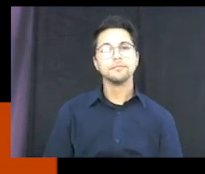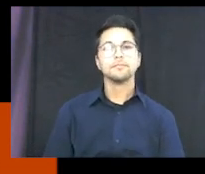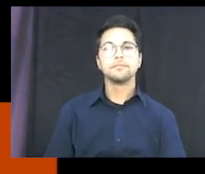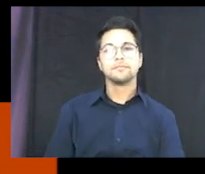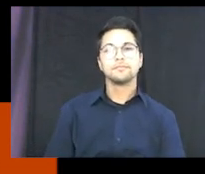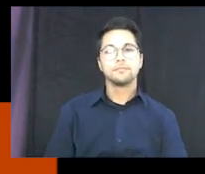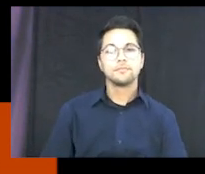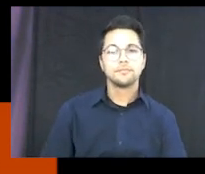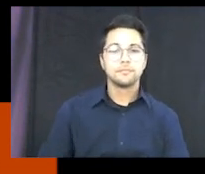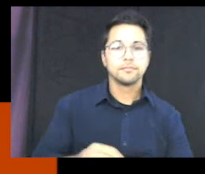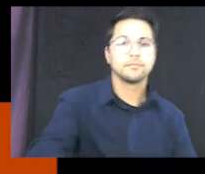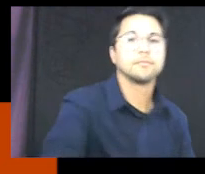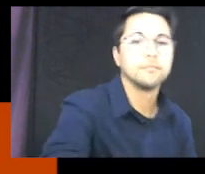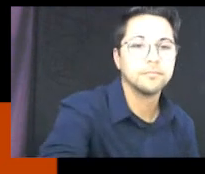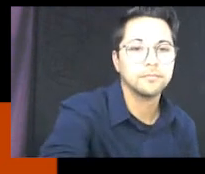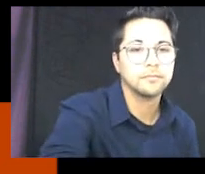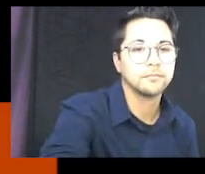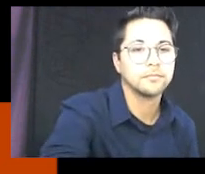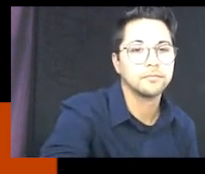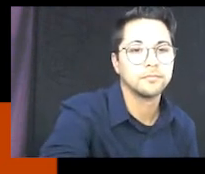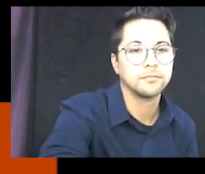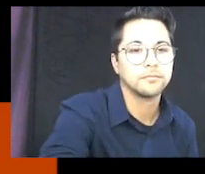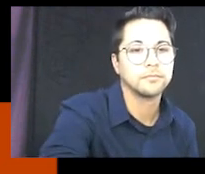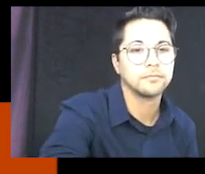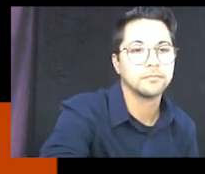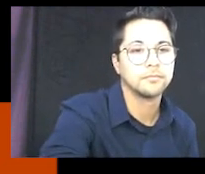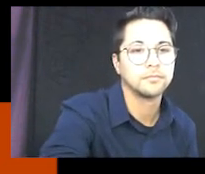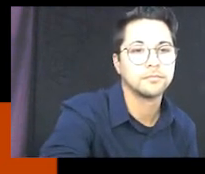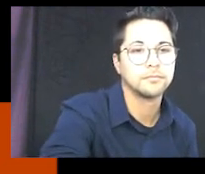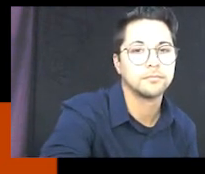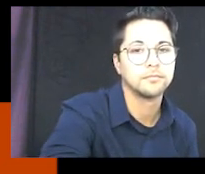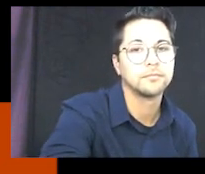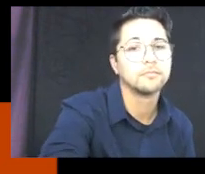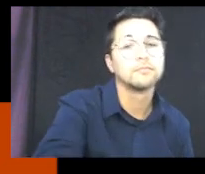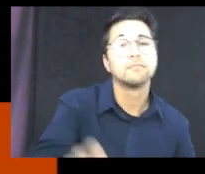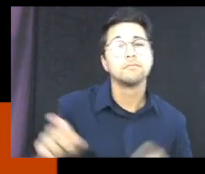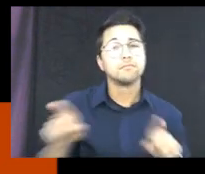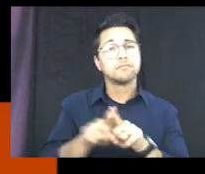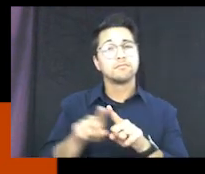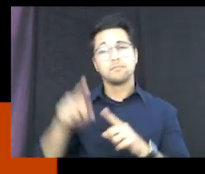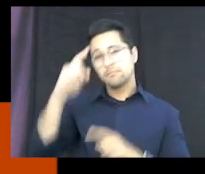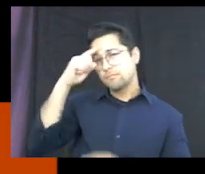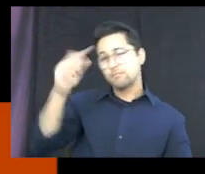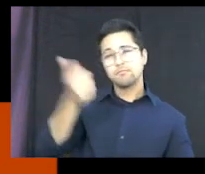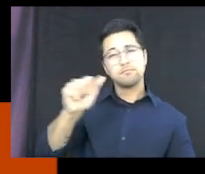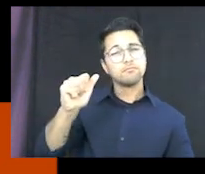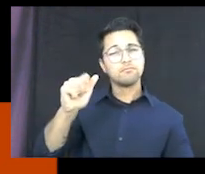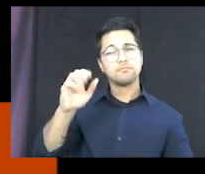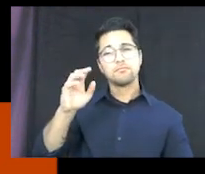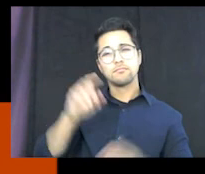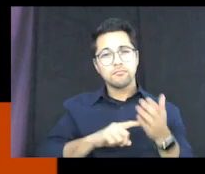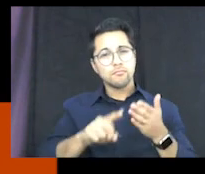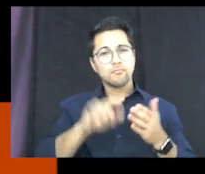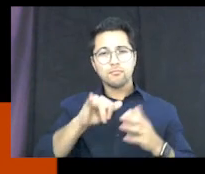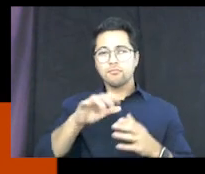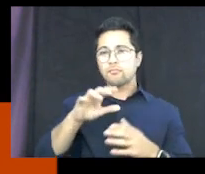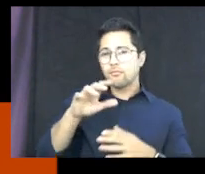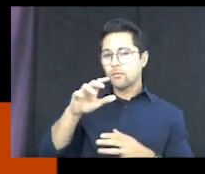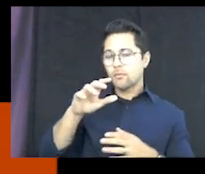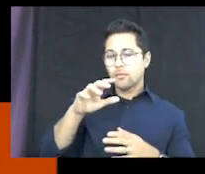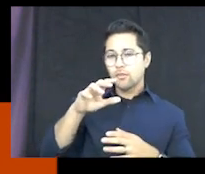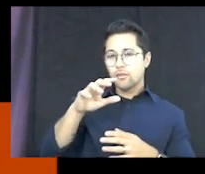The same should apply to any minority that forms within a social or support group for